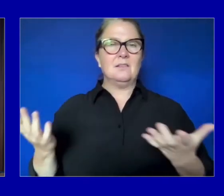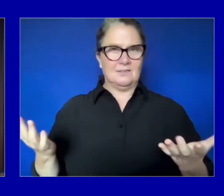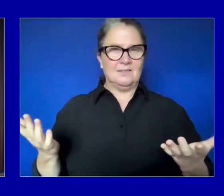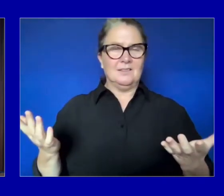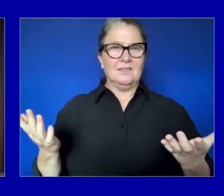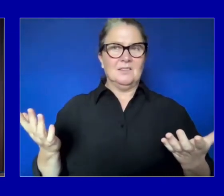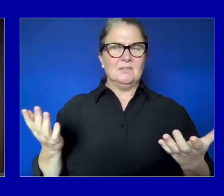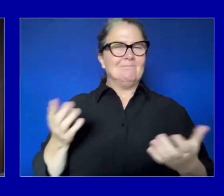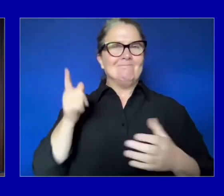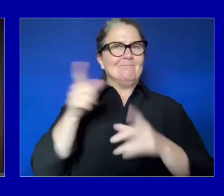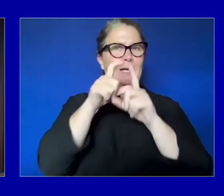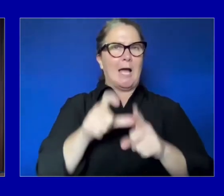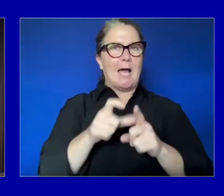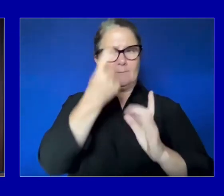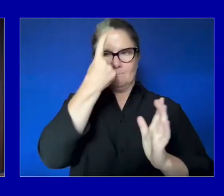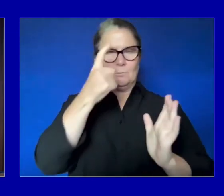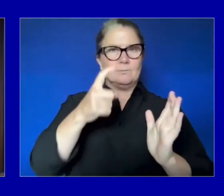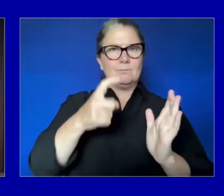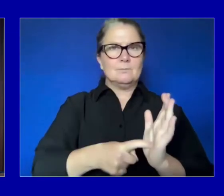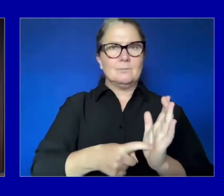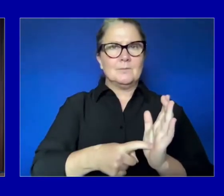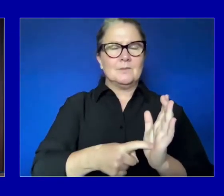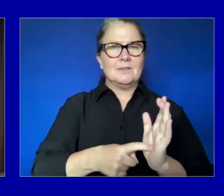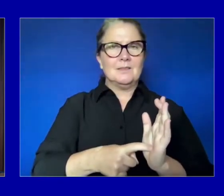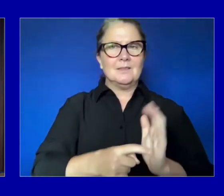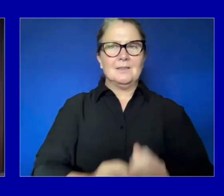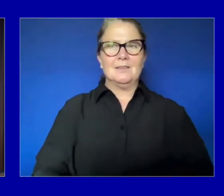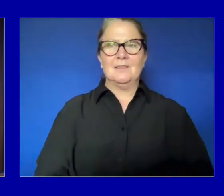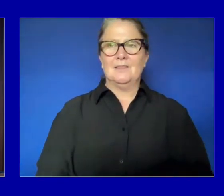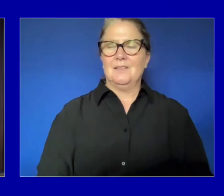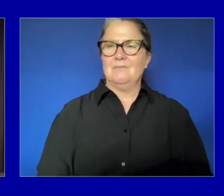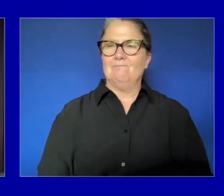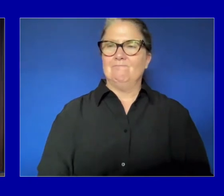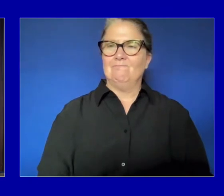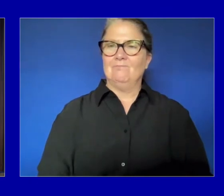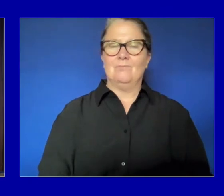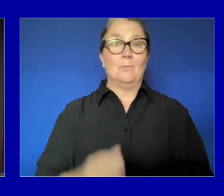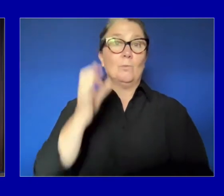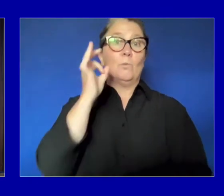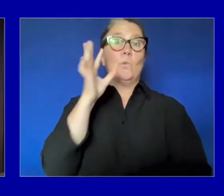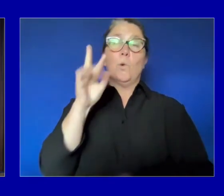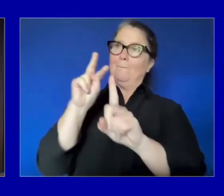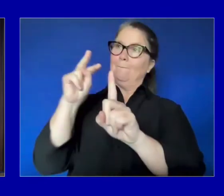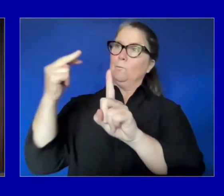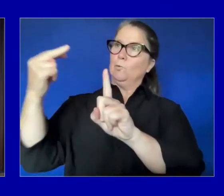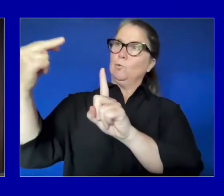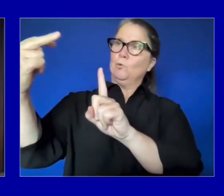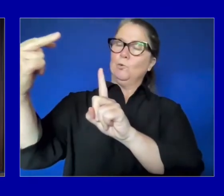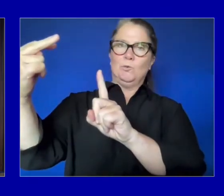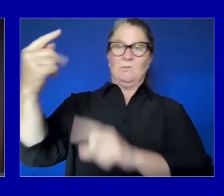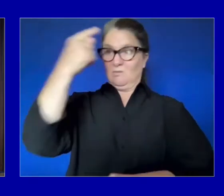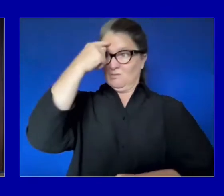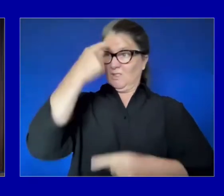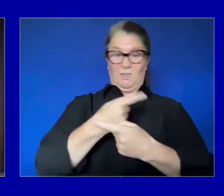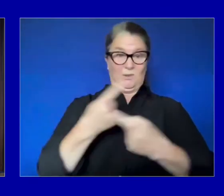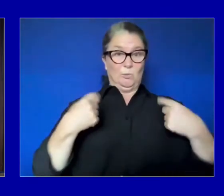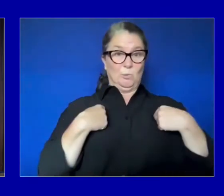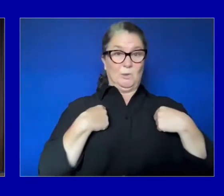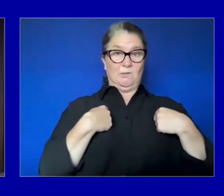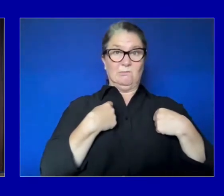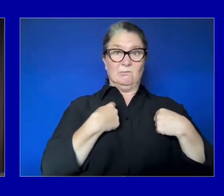you deserved it, um, because you weren't us, you know, being the, the European. Um, that's still going on.